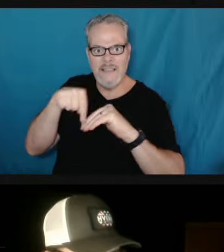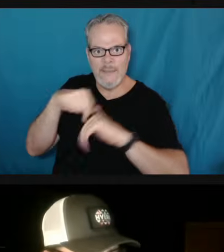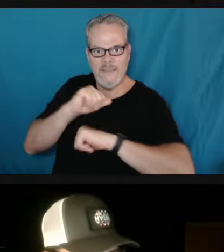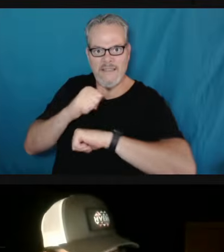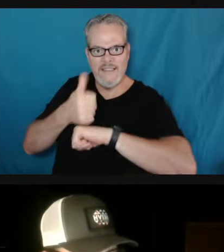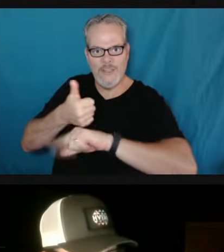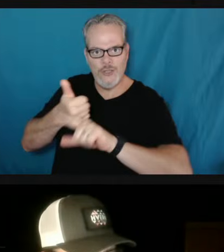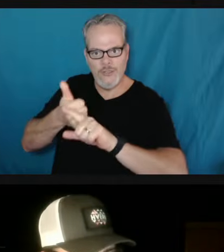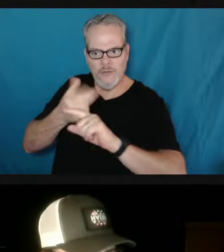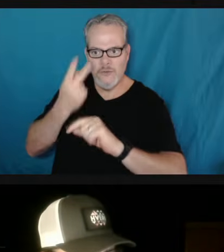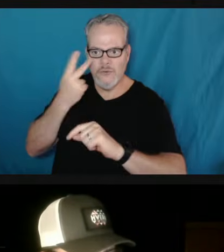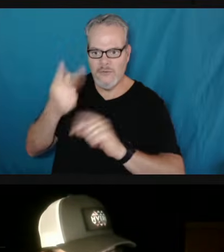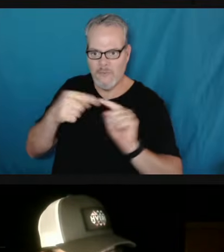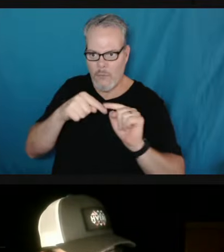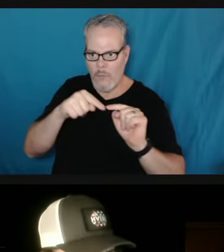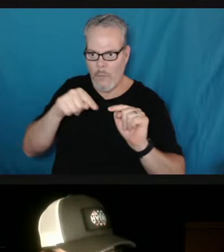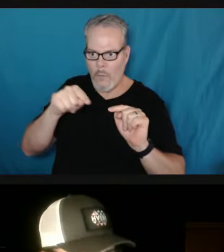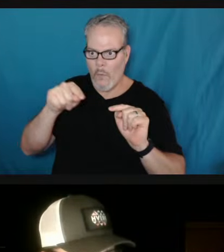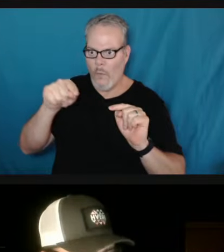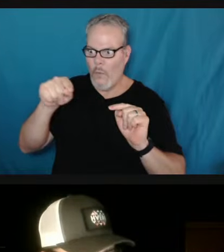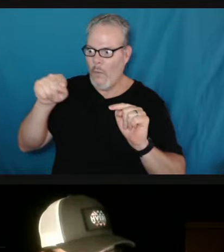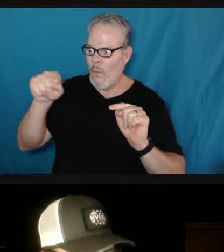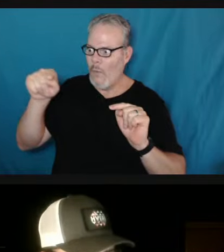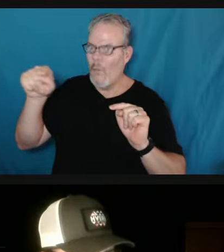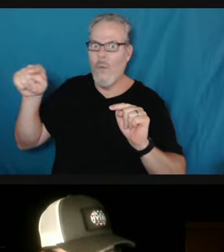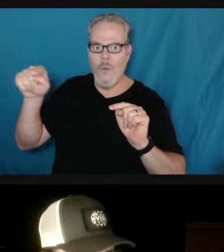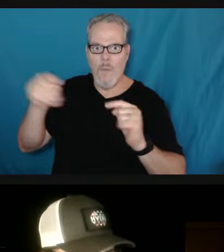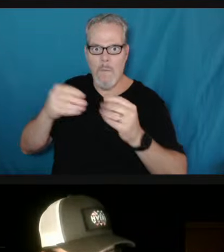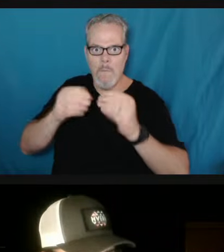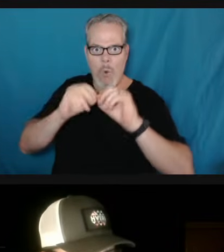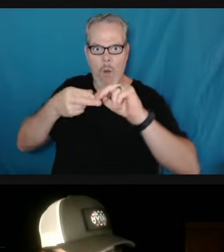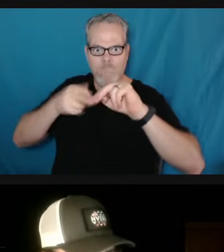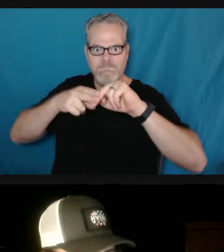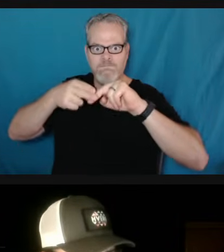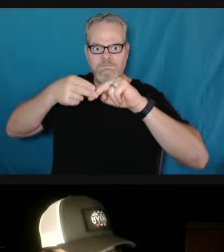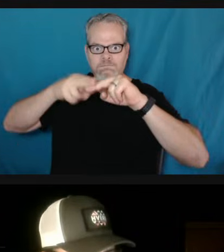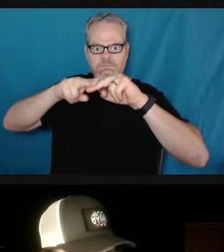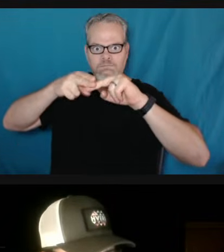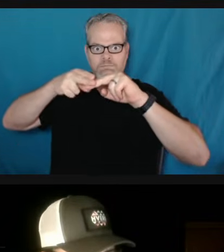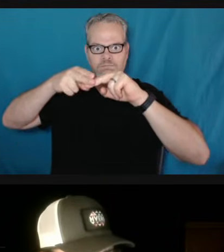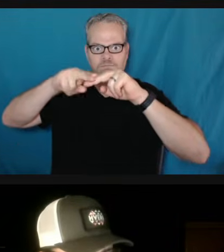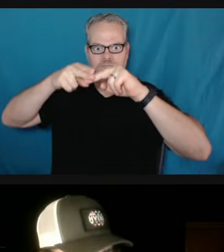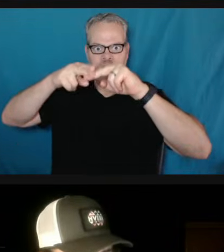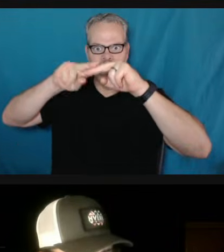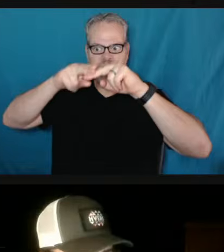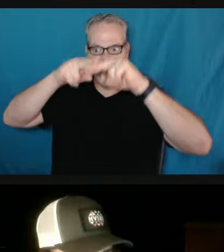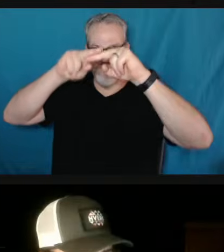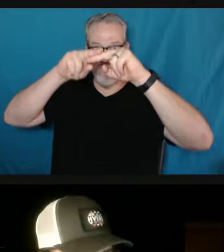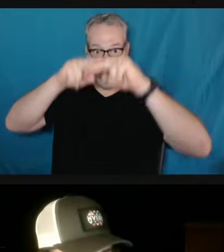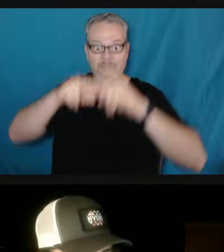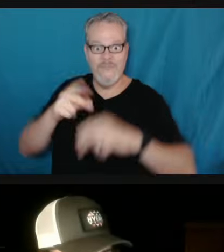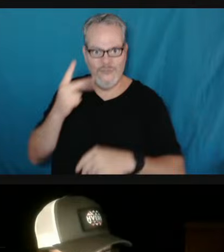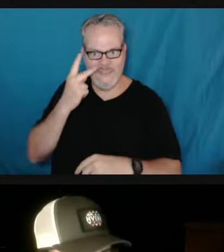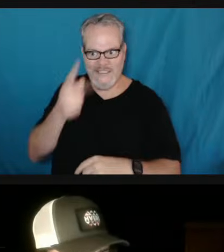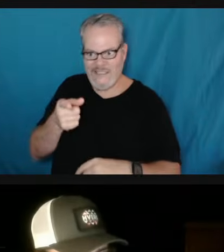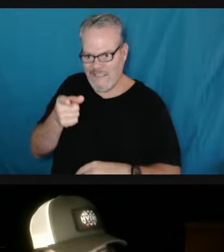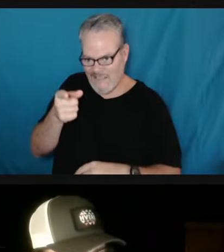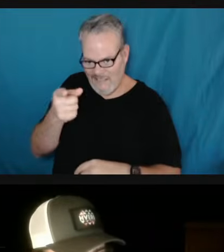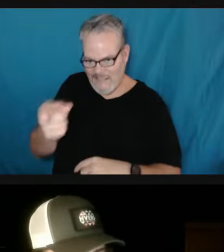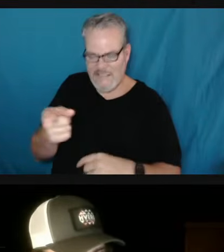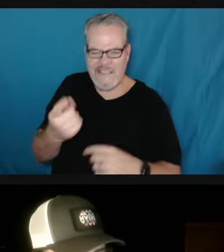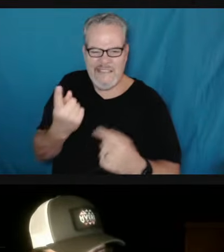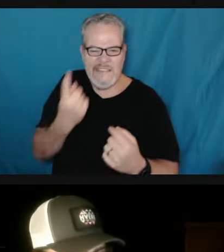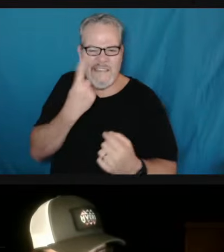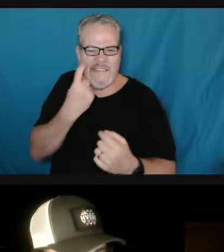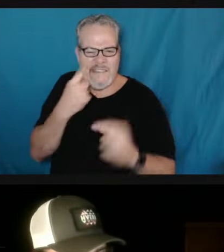this now more obviously smaller in a longer term of things, a period of deflation in the middle